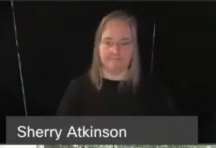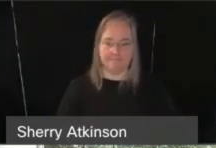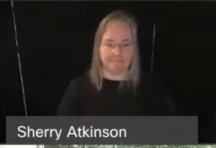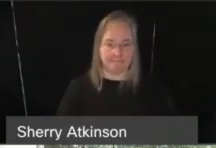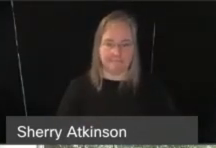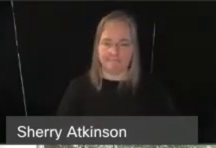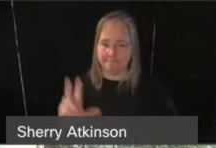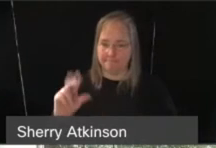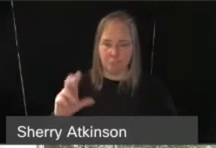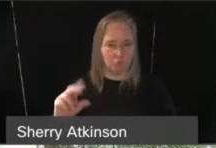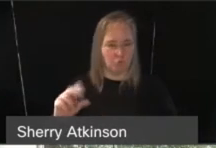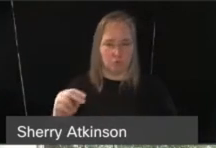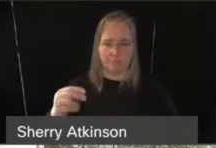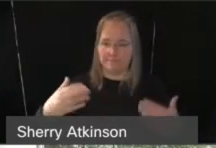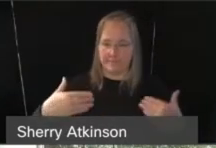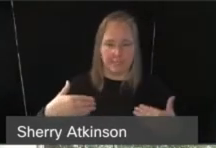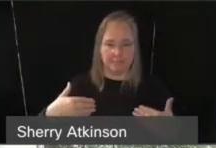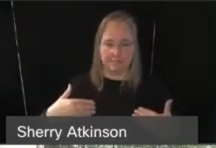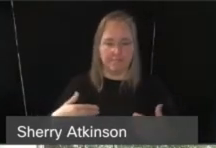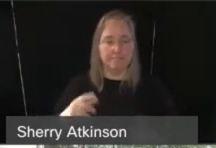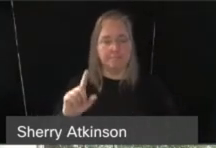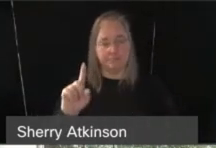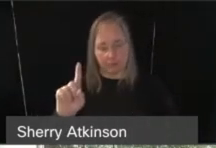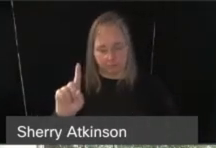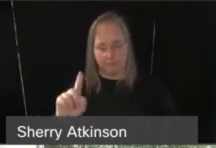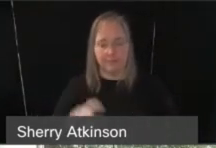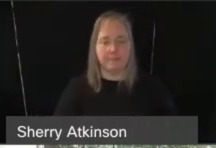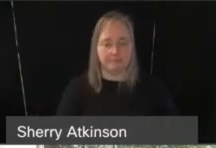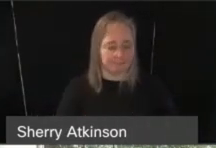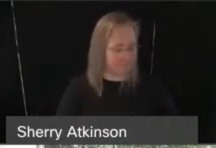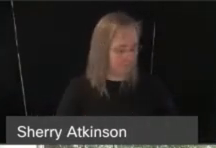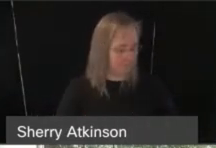I was not able to see it. Hang on a second.